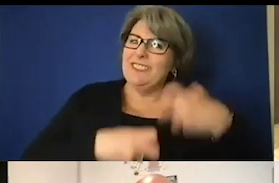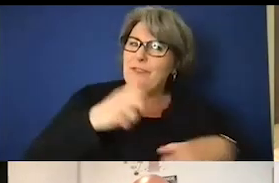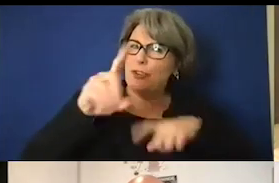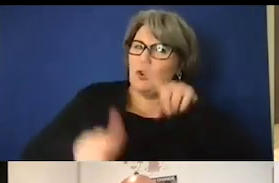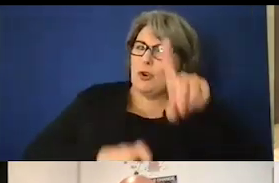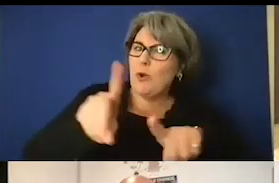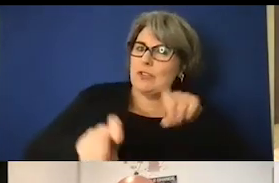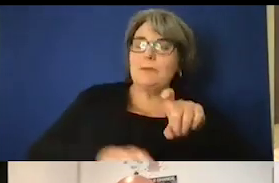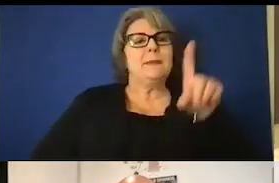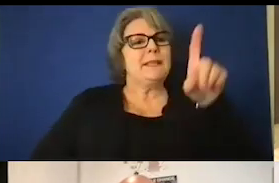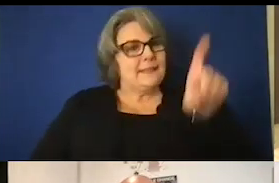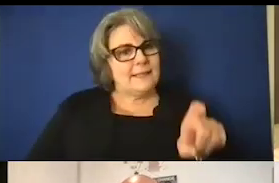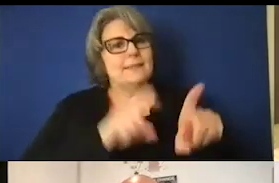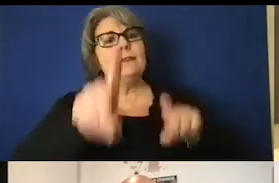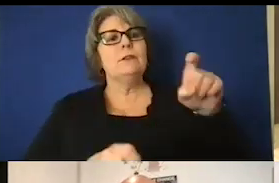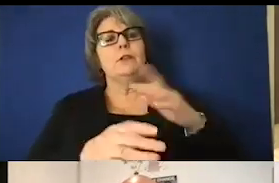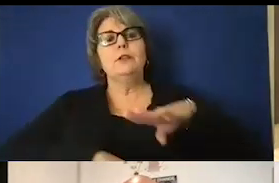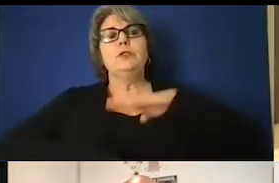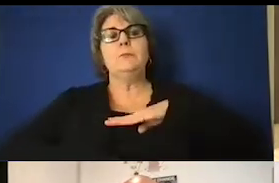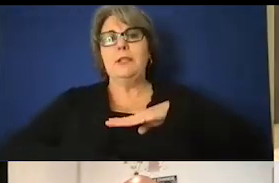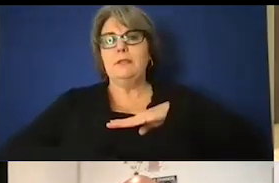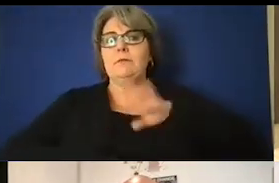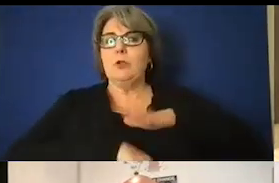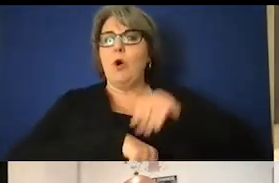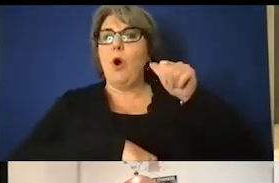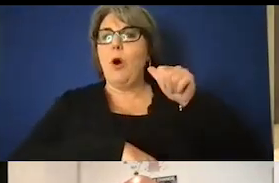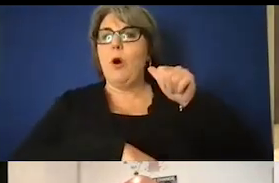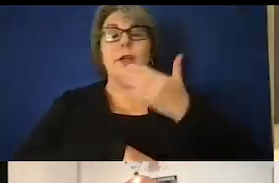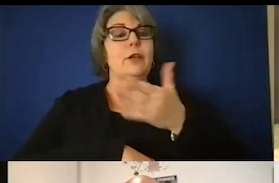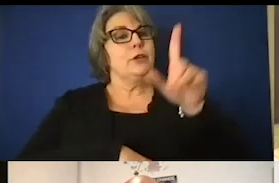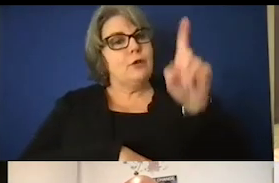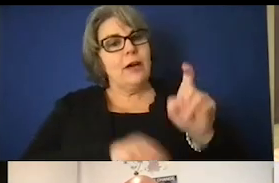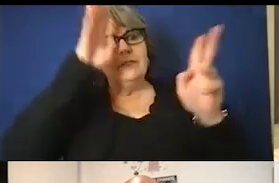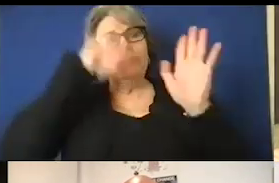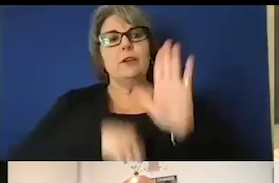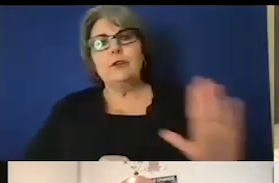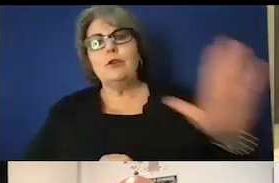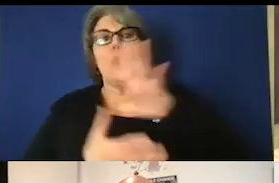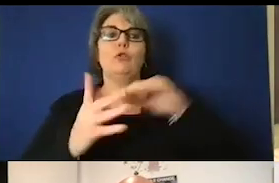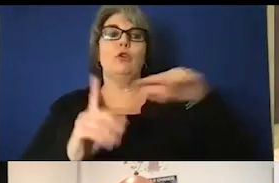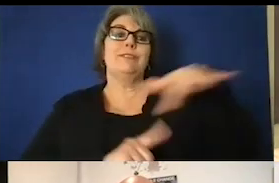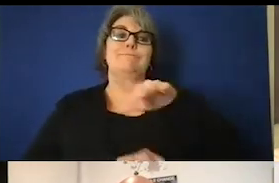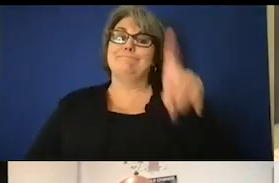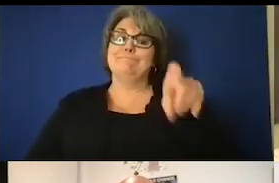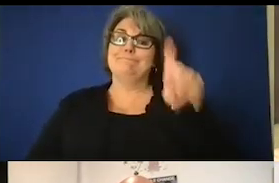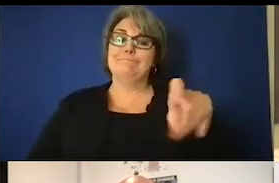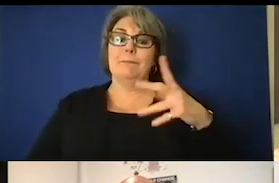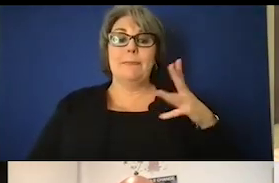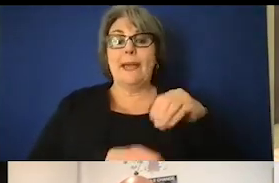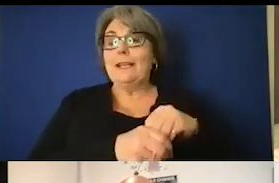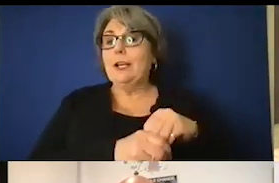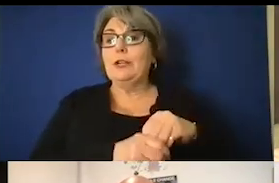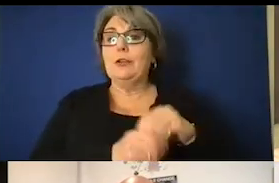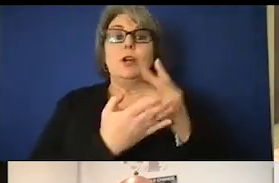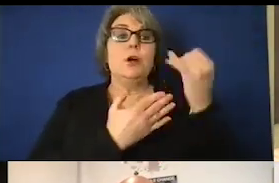but necessary in order to meet the cost. So yeah, you're going to have to create your own learning environment. And that includes